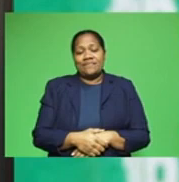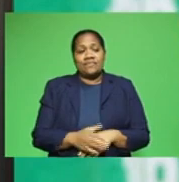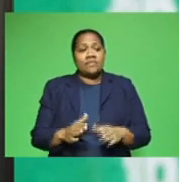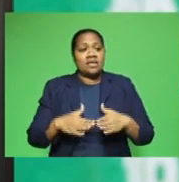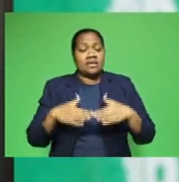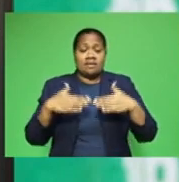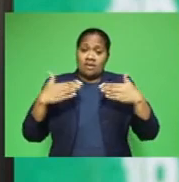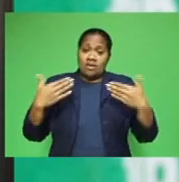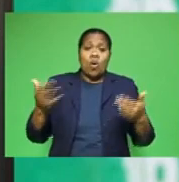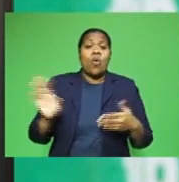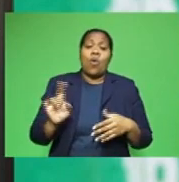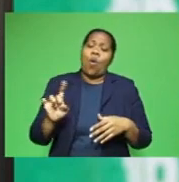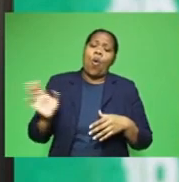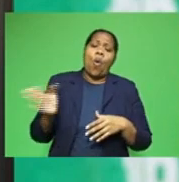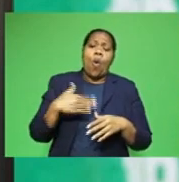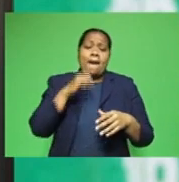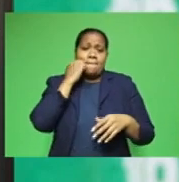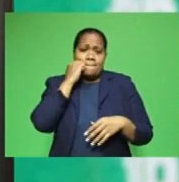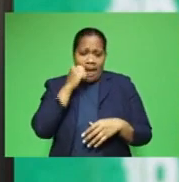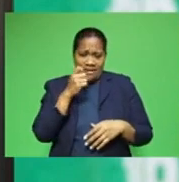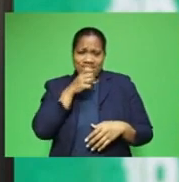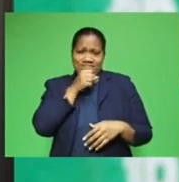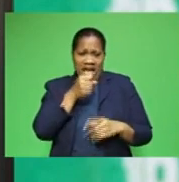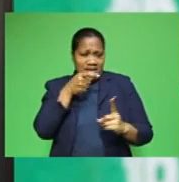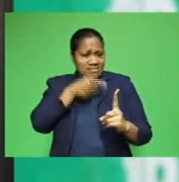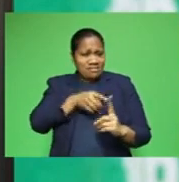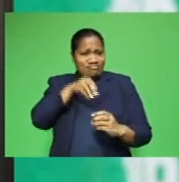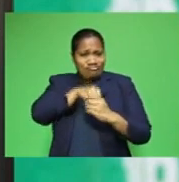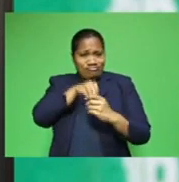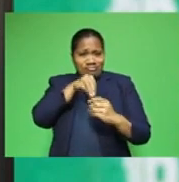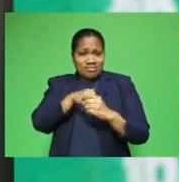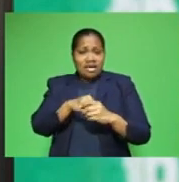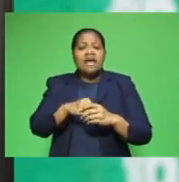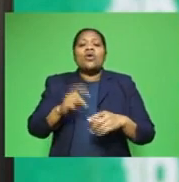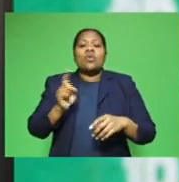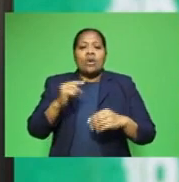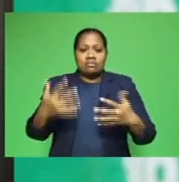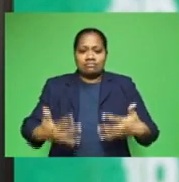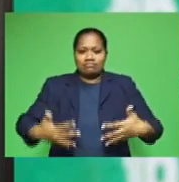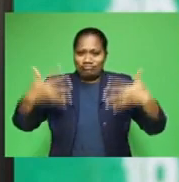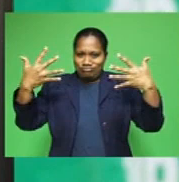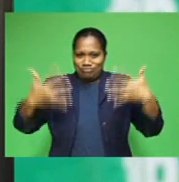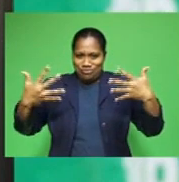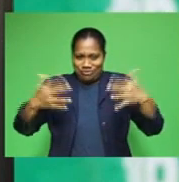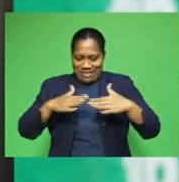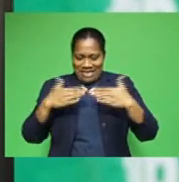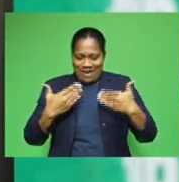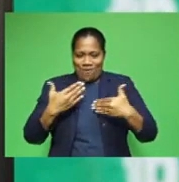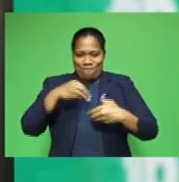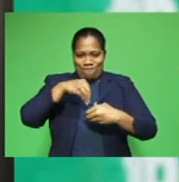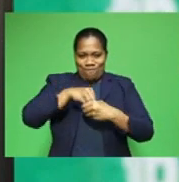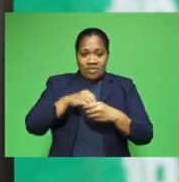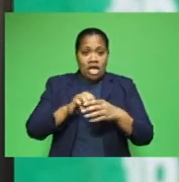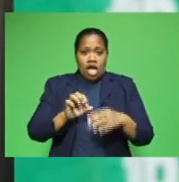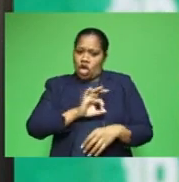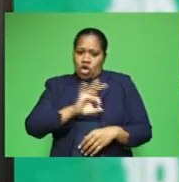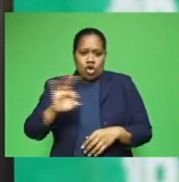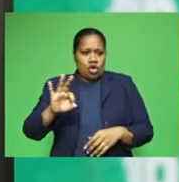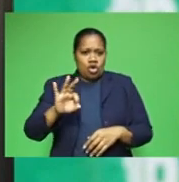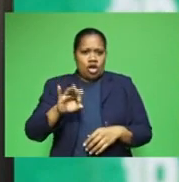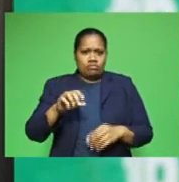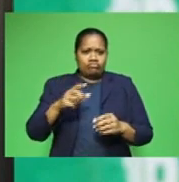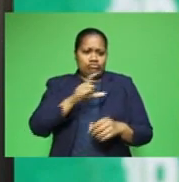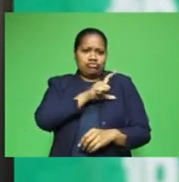All Blacks great Dan Carter will make a sensational Super Rugby return, not with the Crusaders though. He's joined the Blues on a